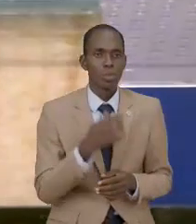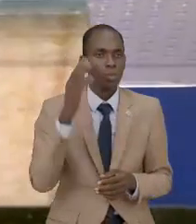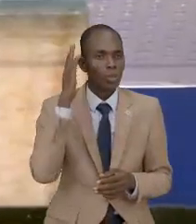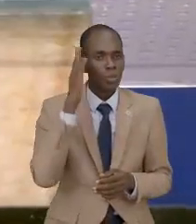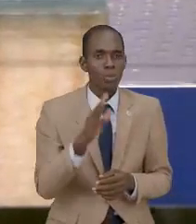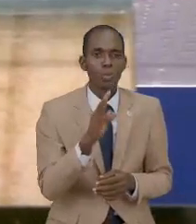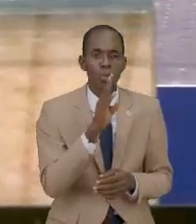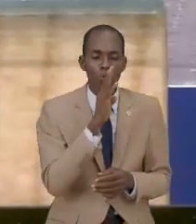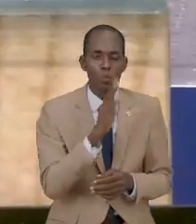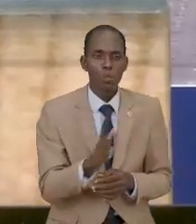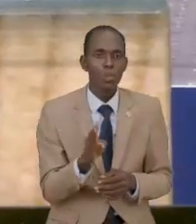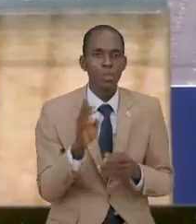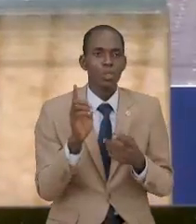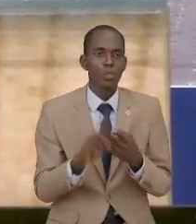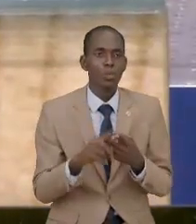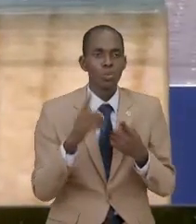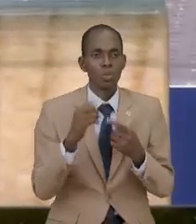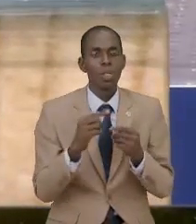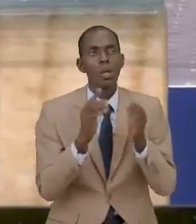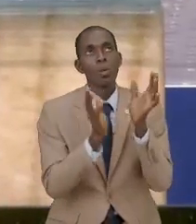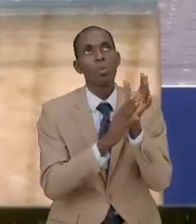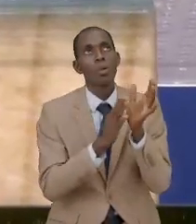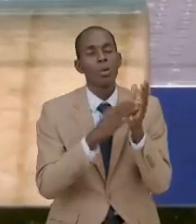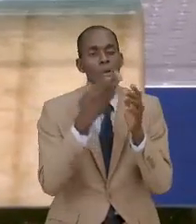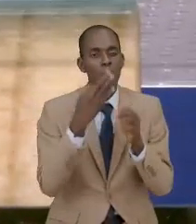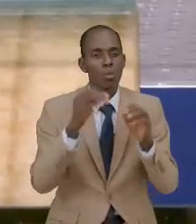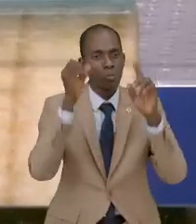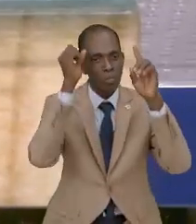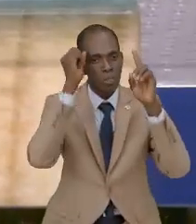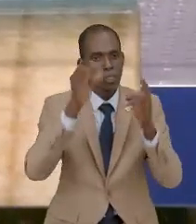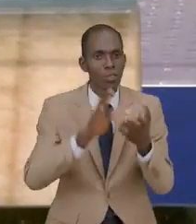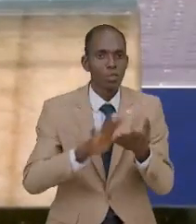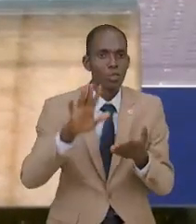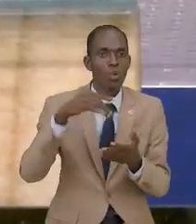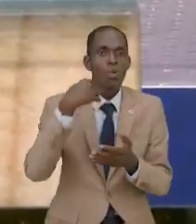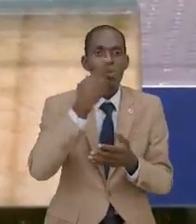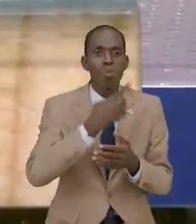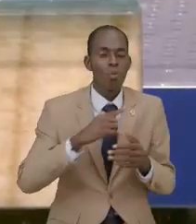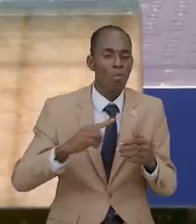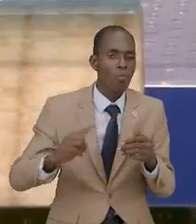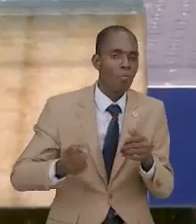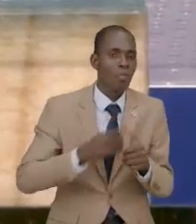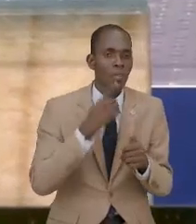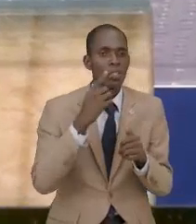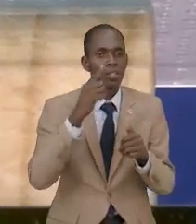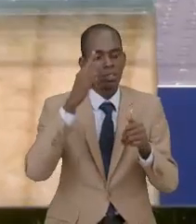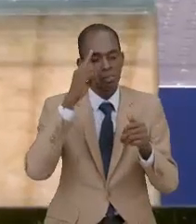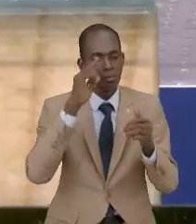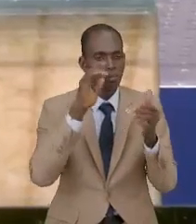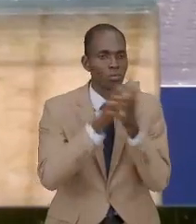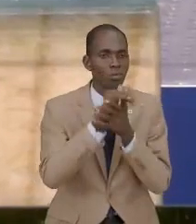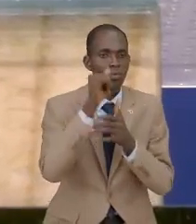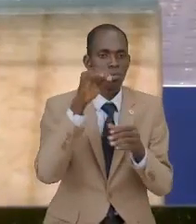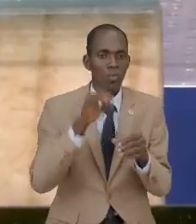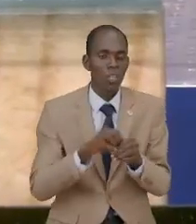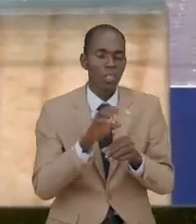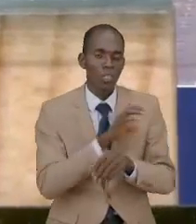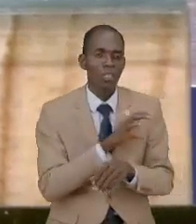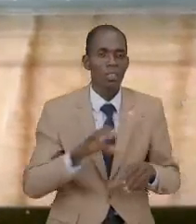be to the praise of his glory, who first trusted in